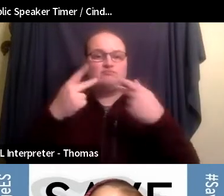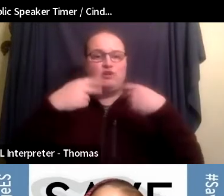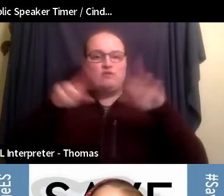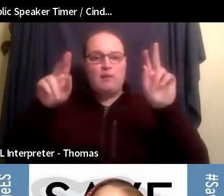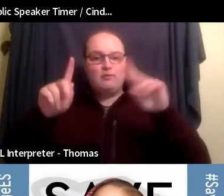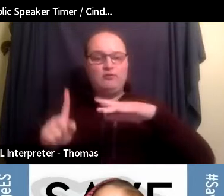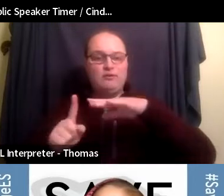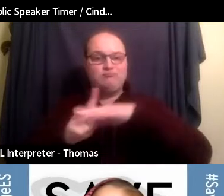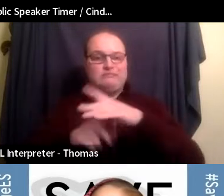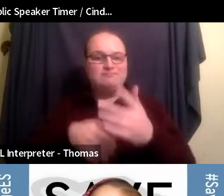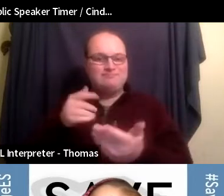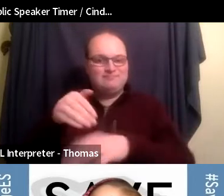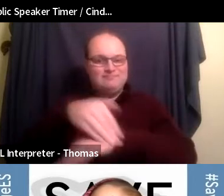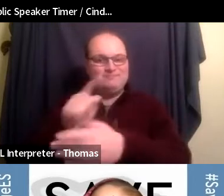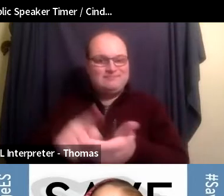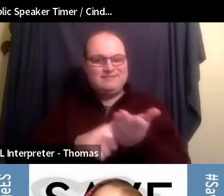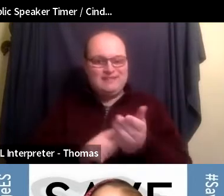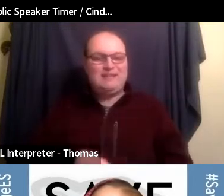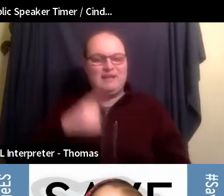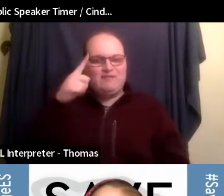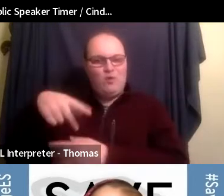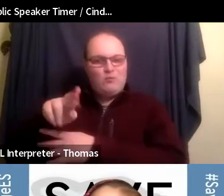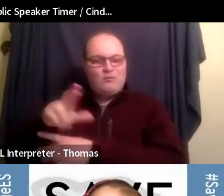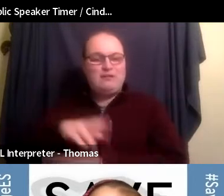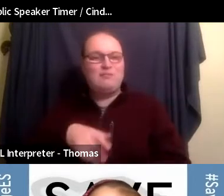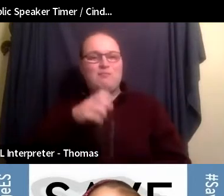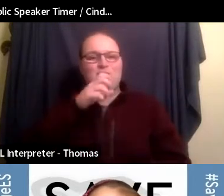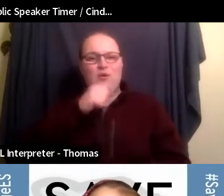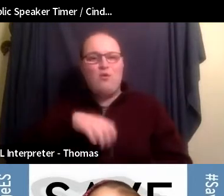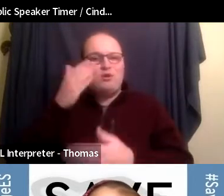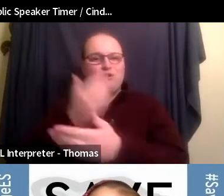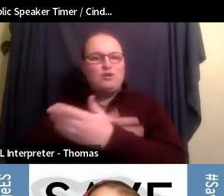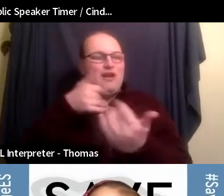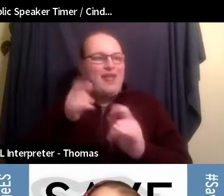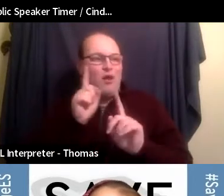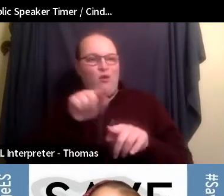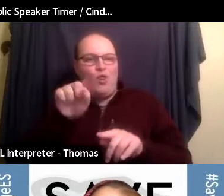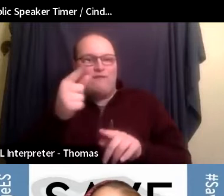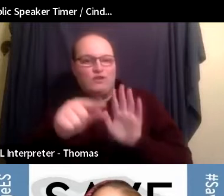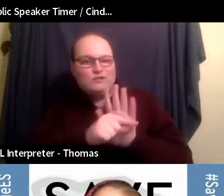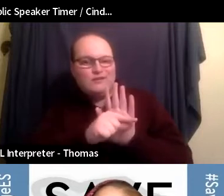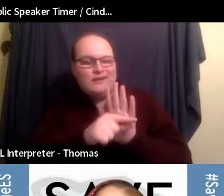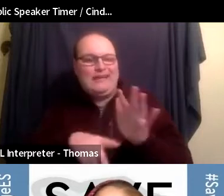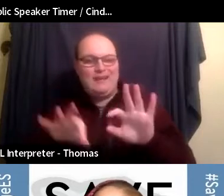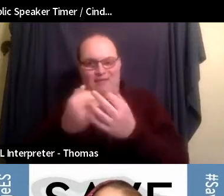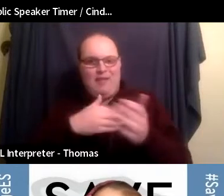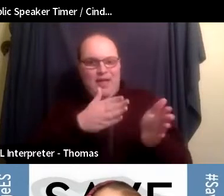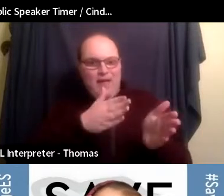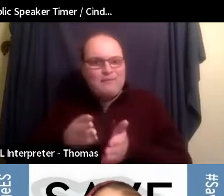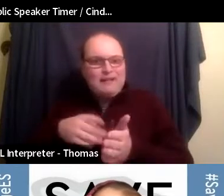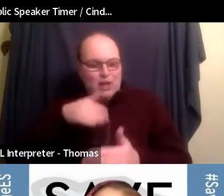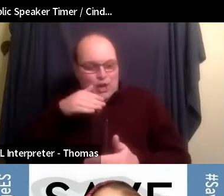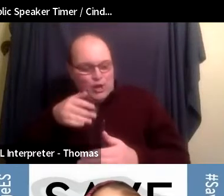consolidation of Pointer Ridge Elementary School. My oldest daughter is currently in the first grade there, and our family had planned to send her younger